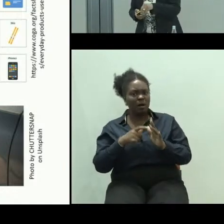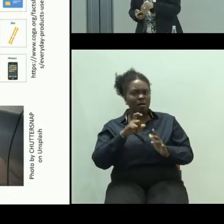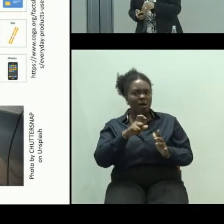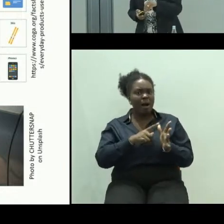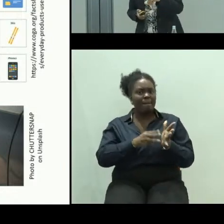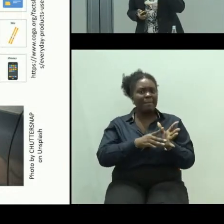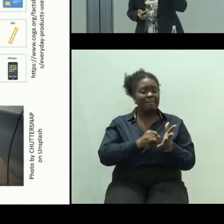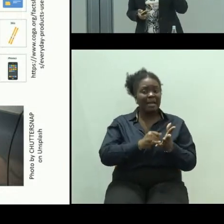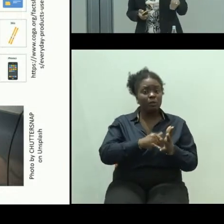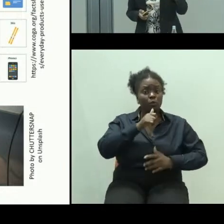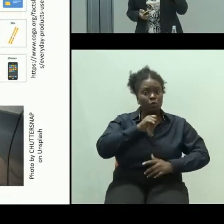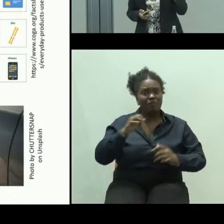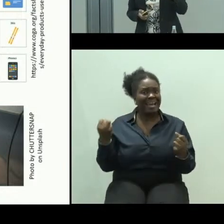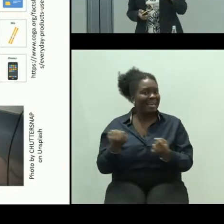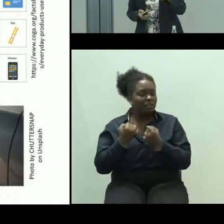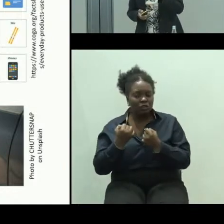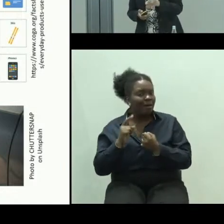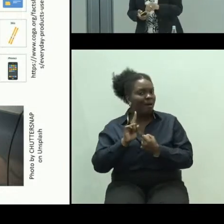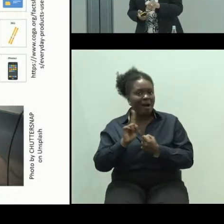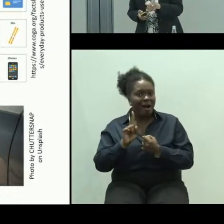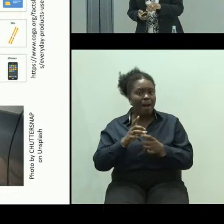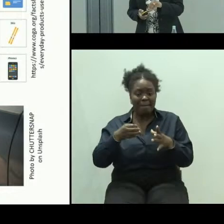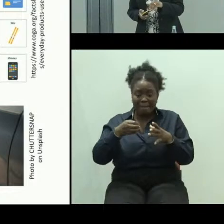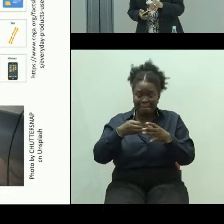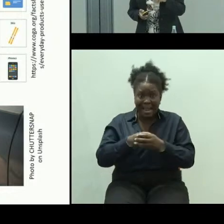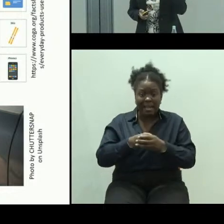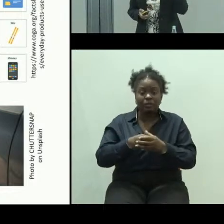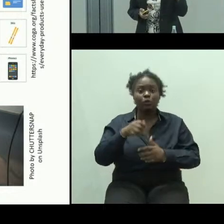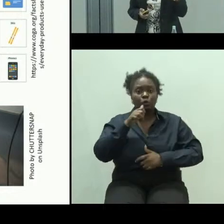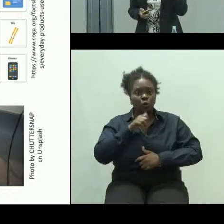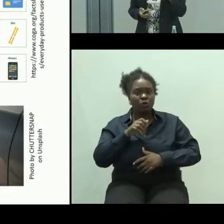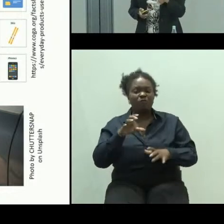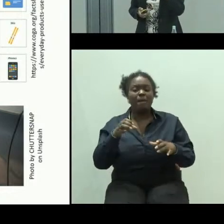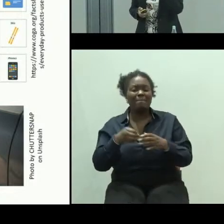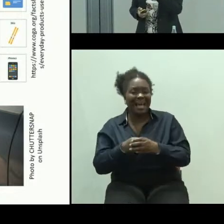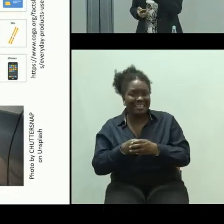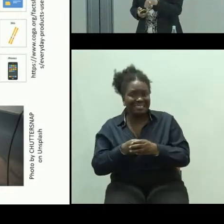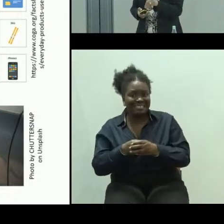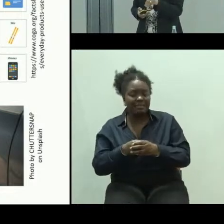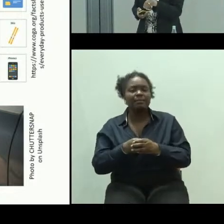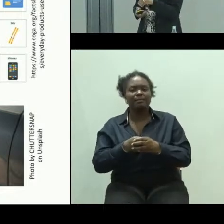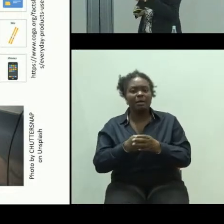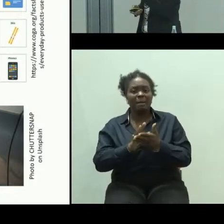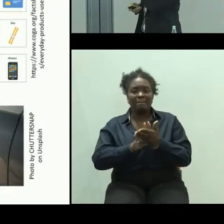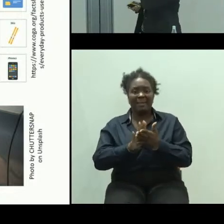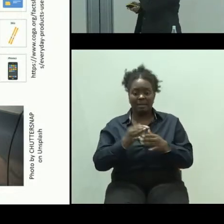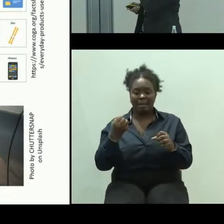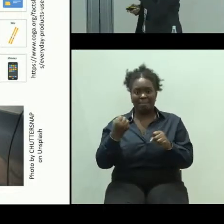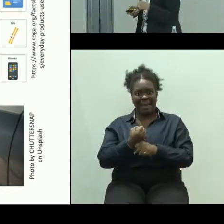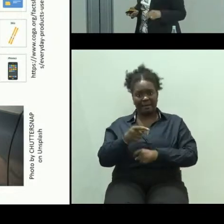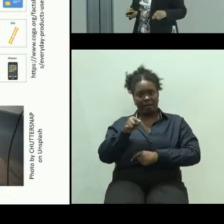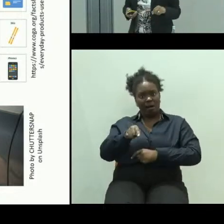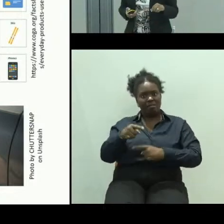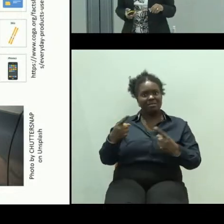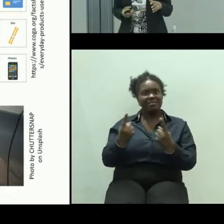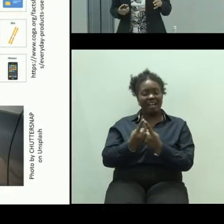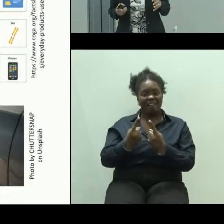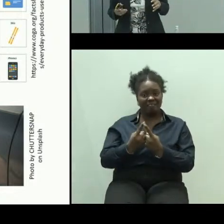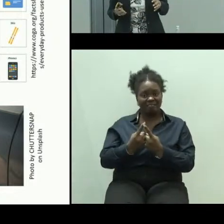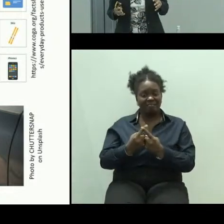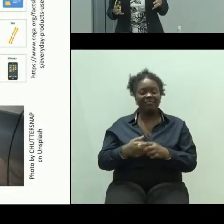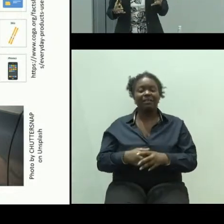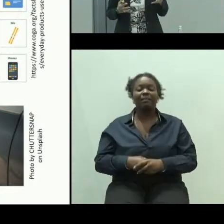for energy, but the mass being used for mass. That is, it's about making the stuff. And the graphic that's shown there